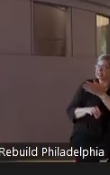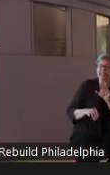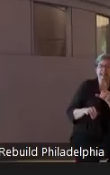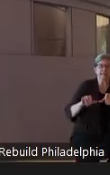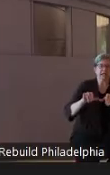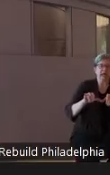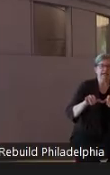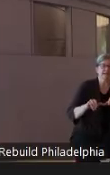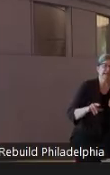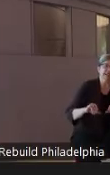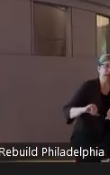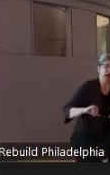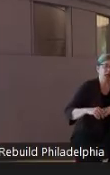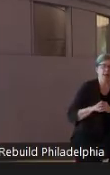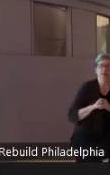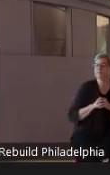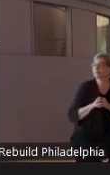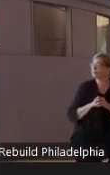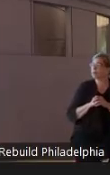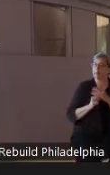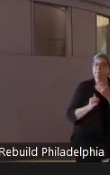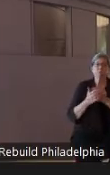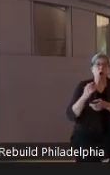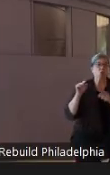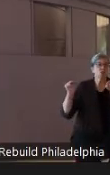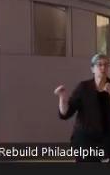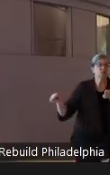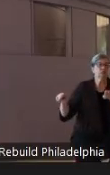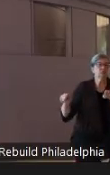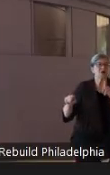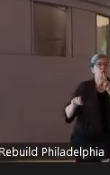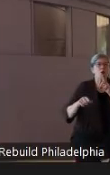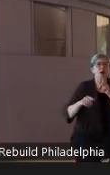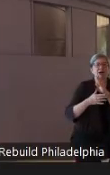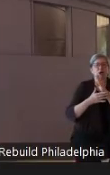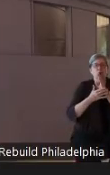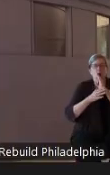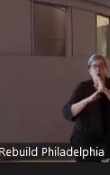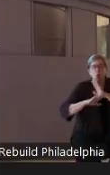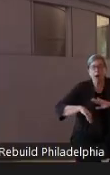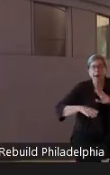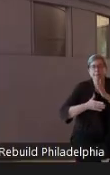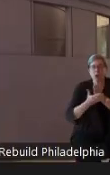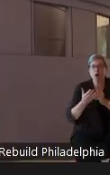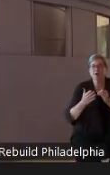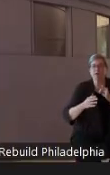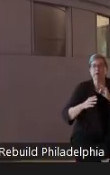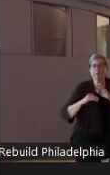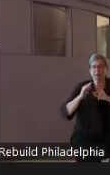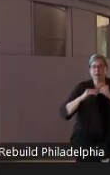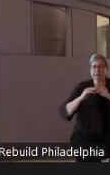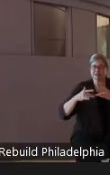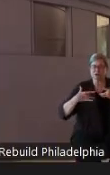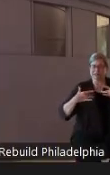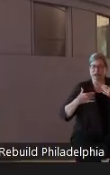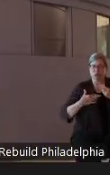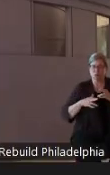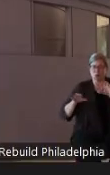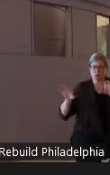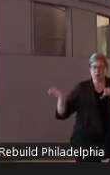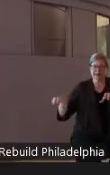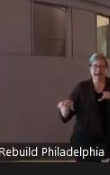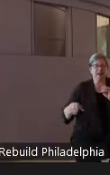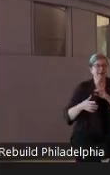here. Both sensory rooms are located in a quiet part of the building and will be designed for